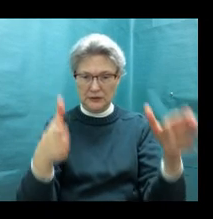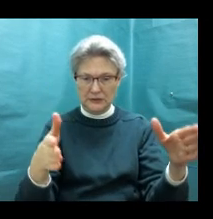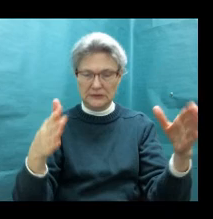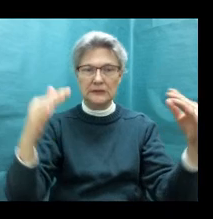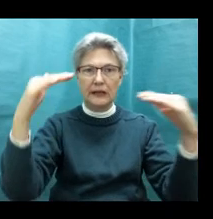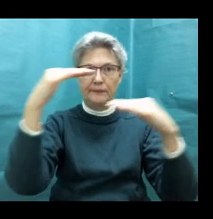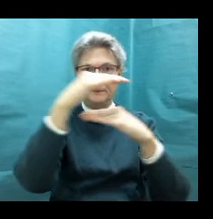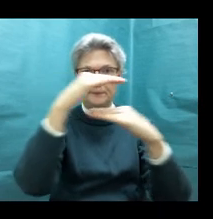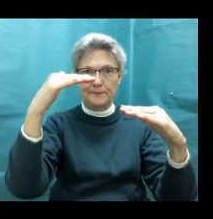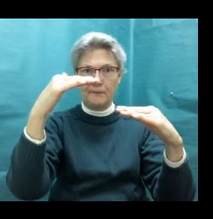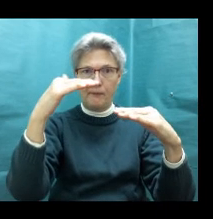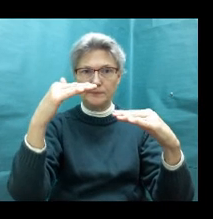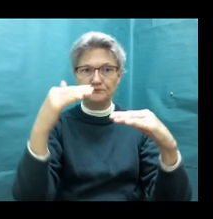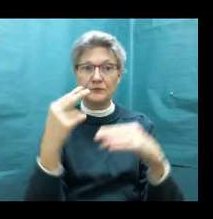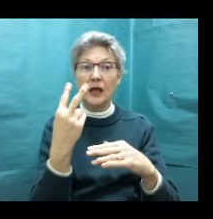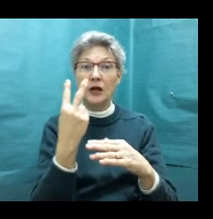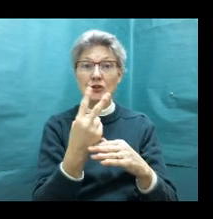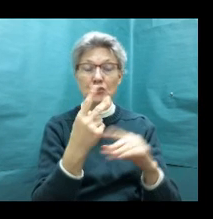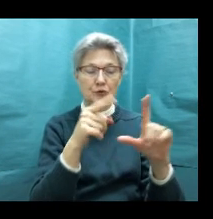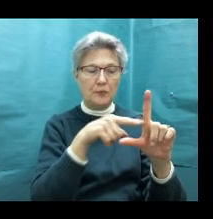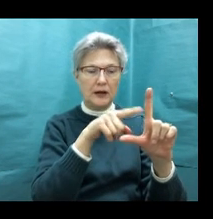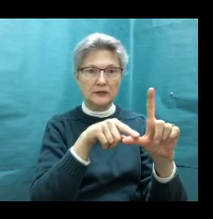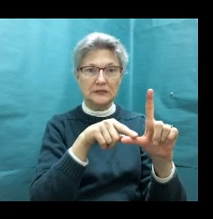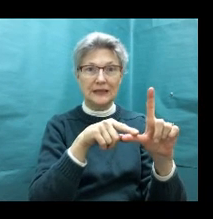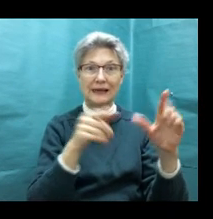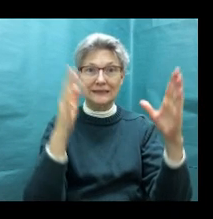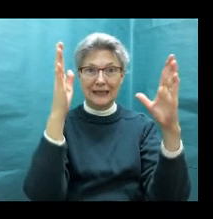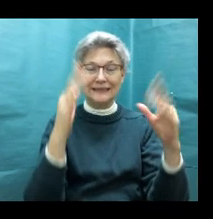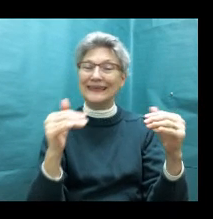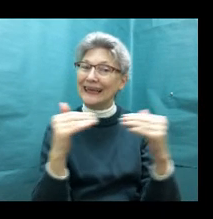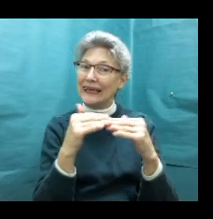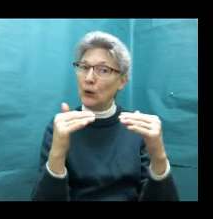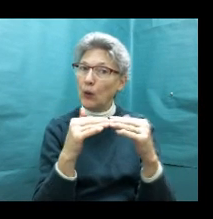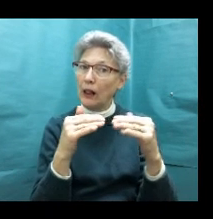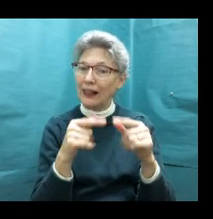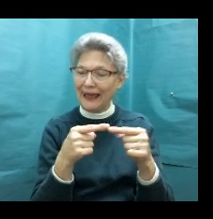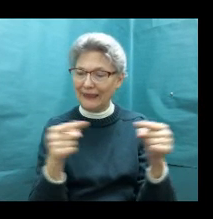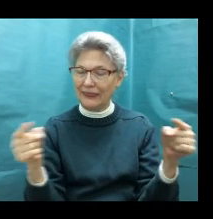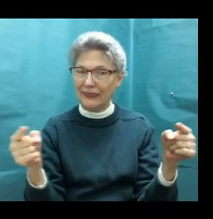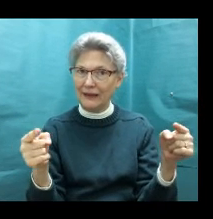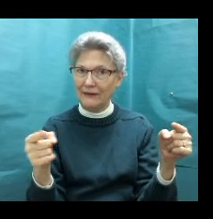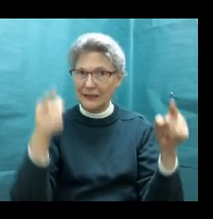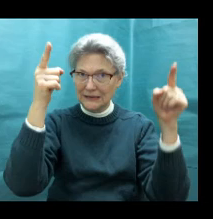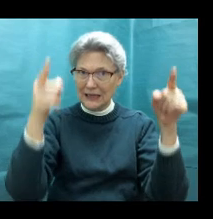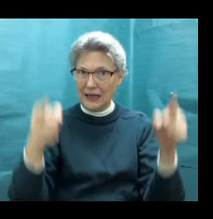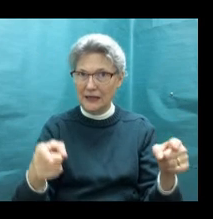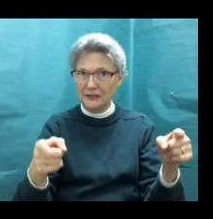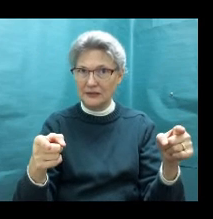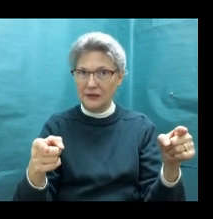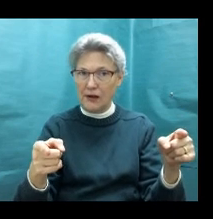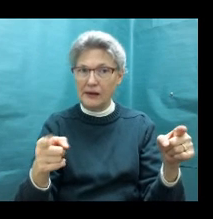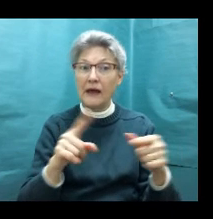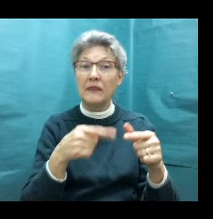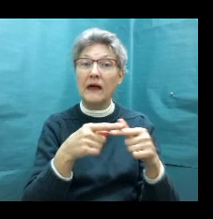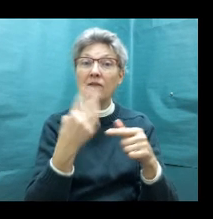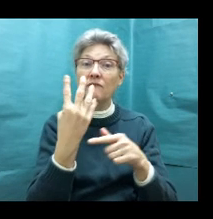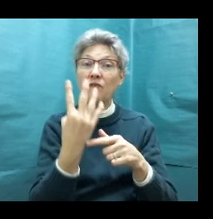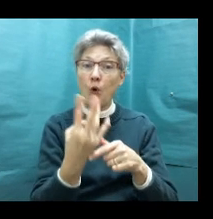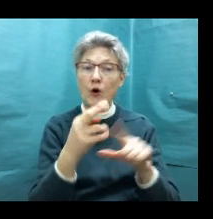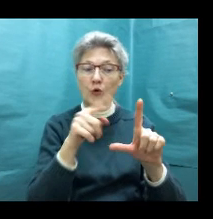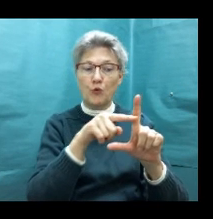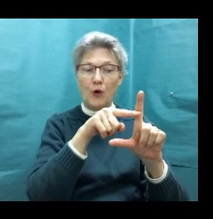sides. There's 2 pairs of sides of equal length, identified by those tick marks again. And then 4